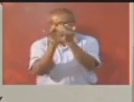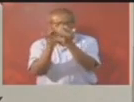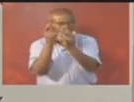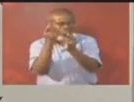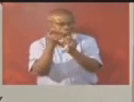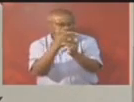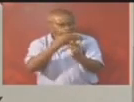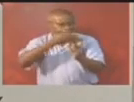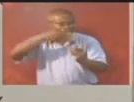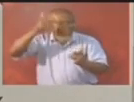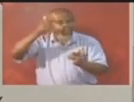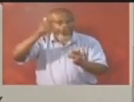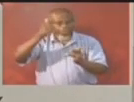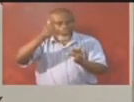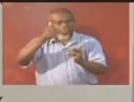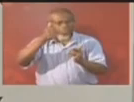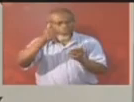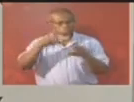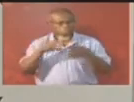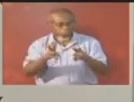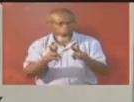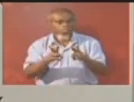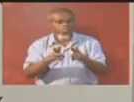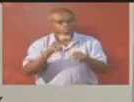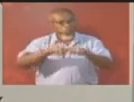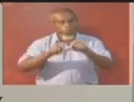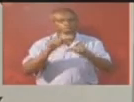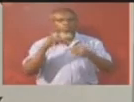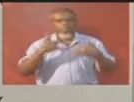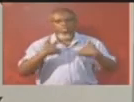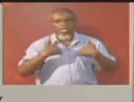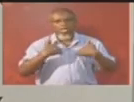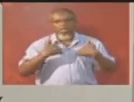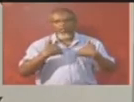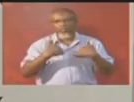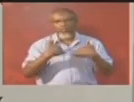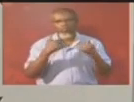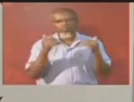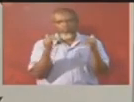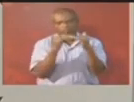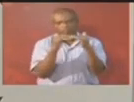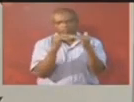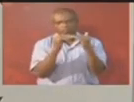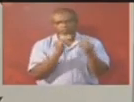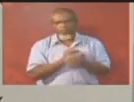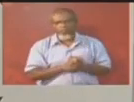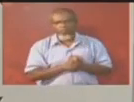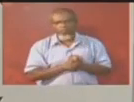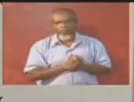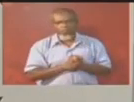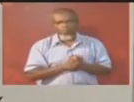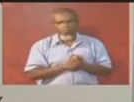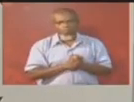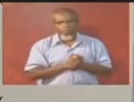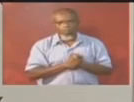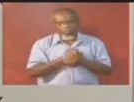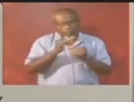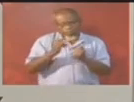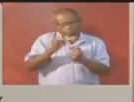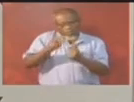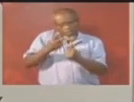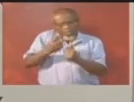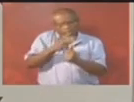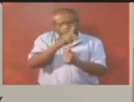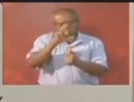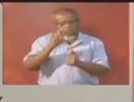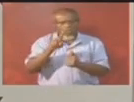for ensuring that the needs are satisfied. So we will work on that behind the scenes. With respect to the second question, I